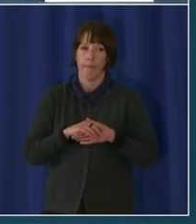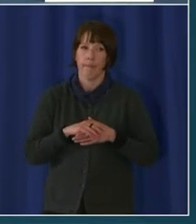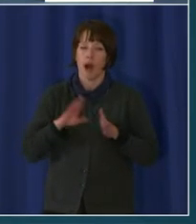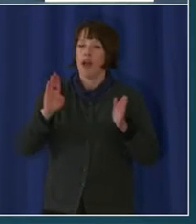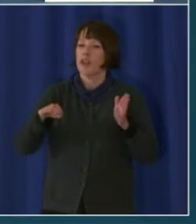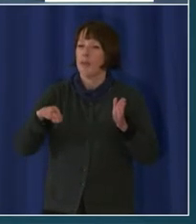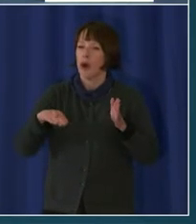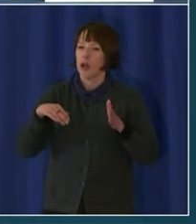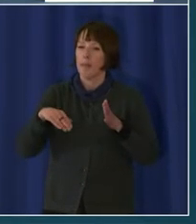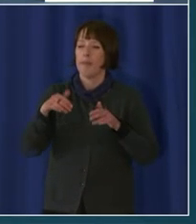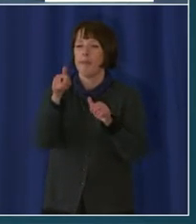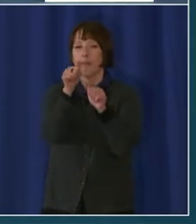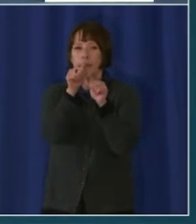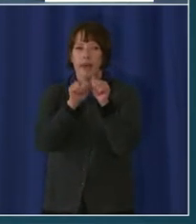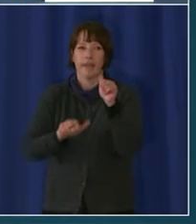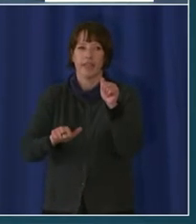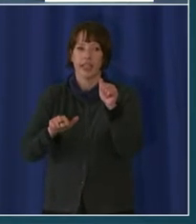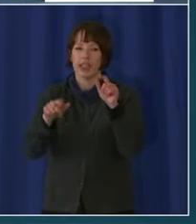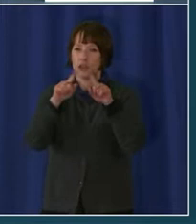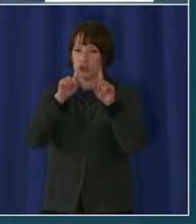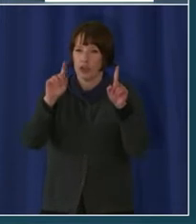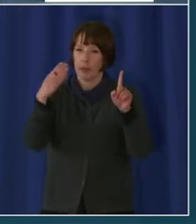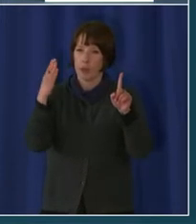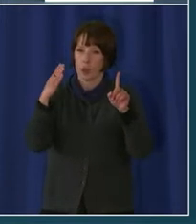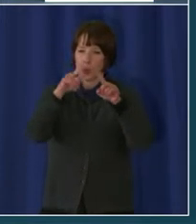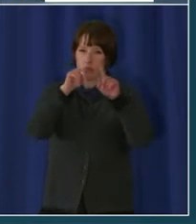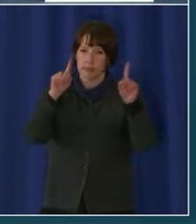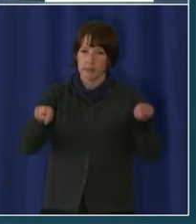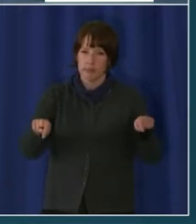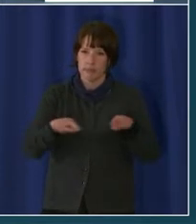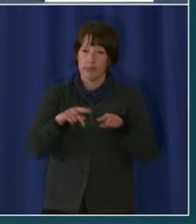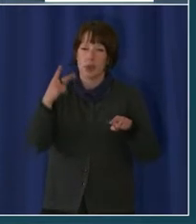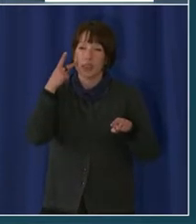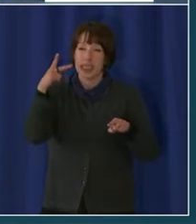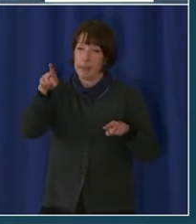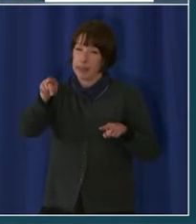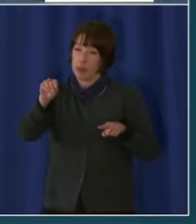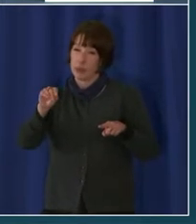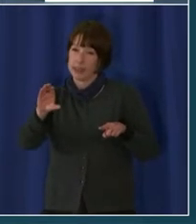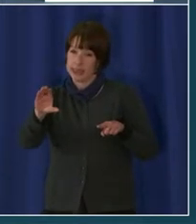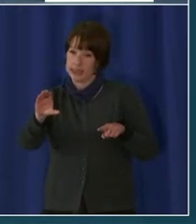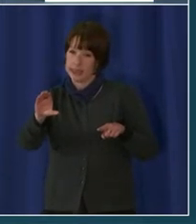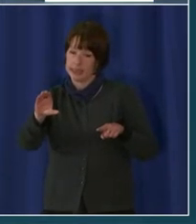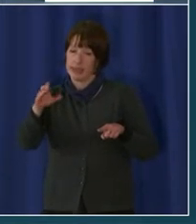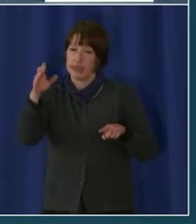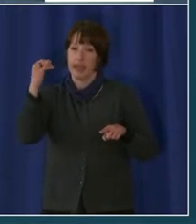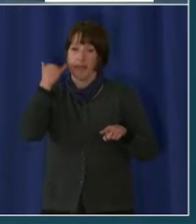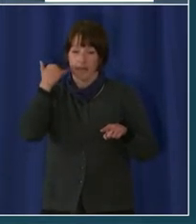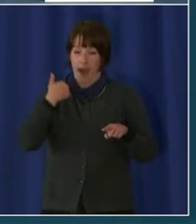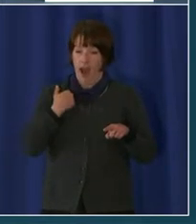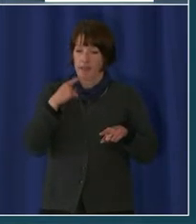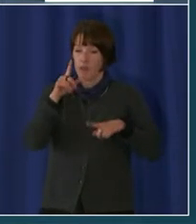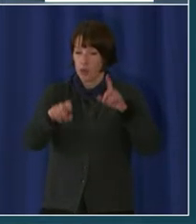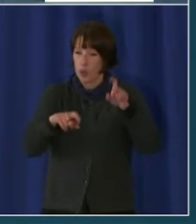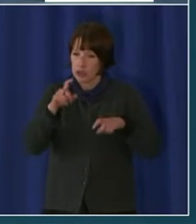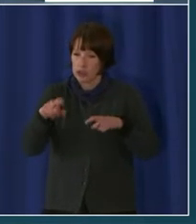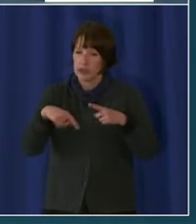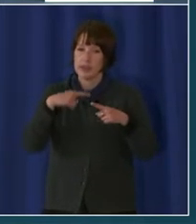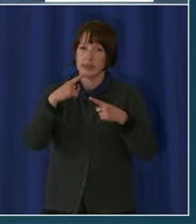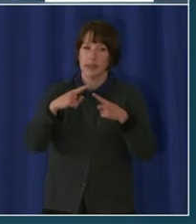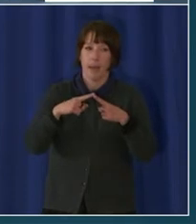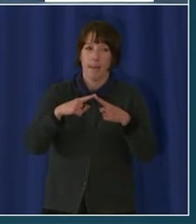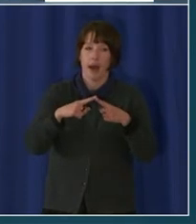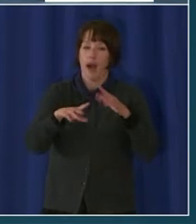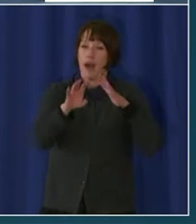each quadrant or block, you'll see the point of contact for folks who have questions about our elementary